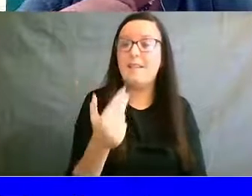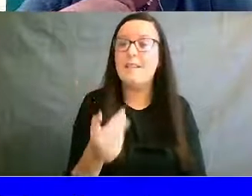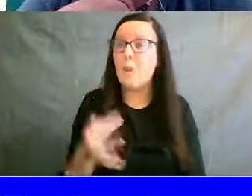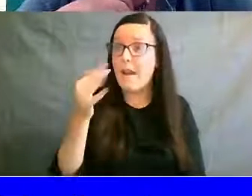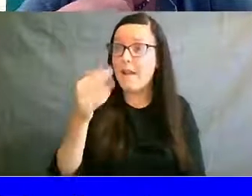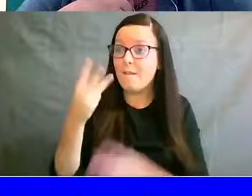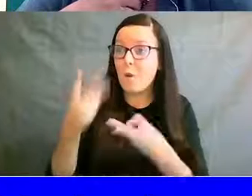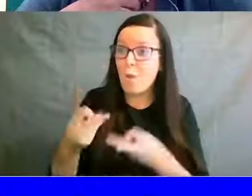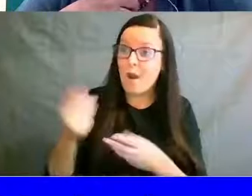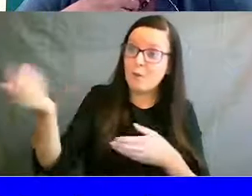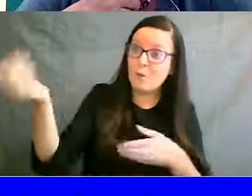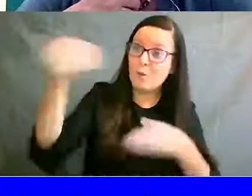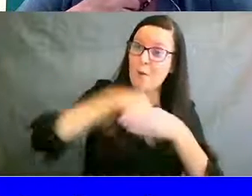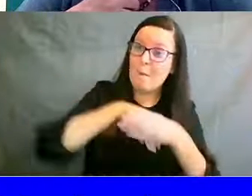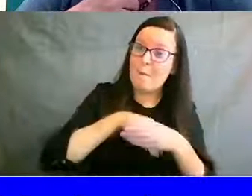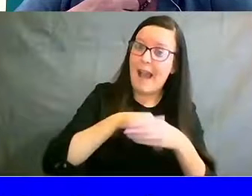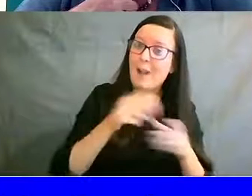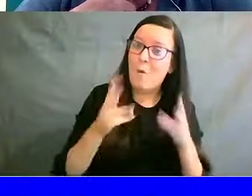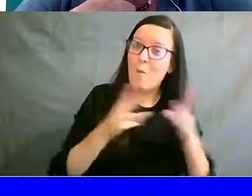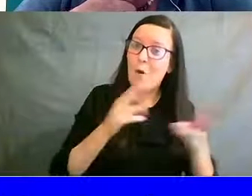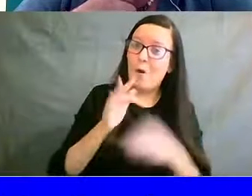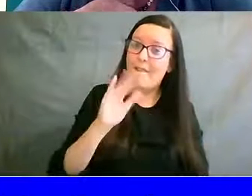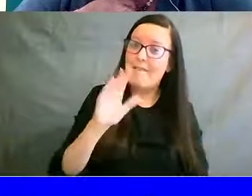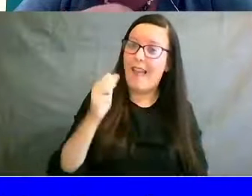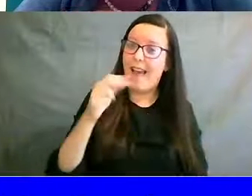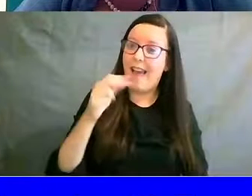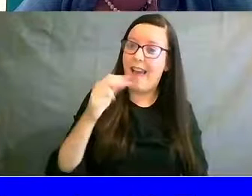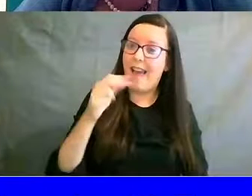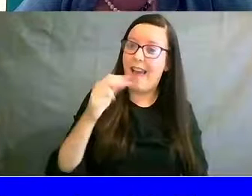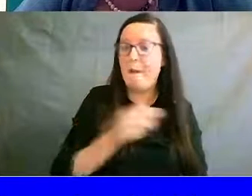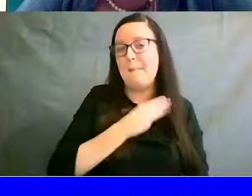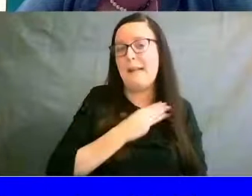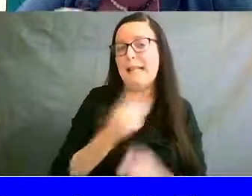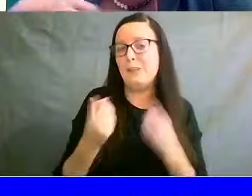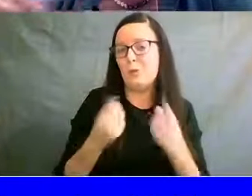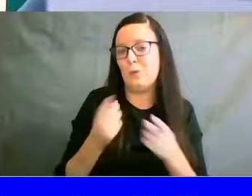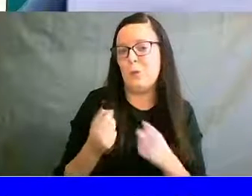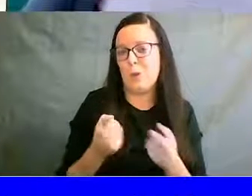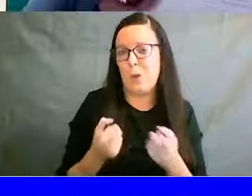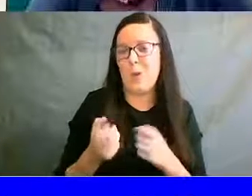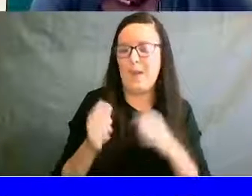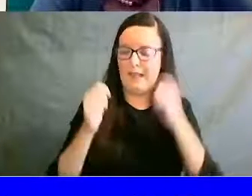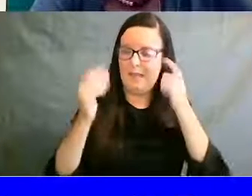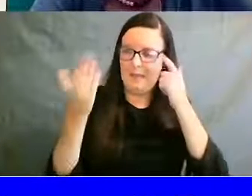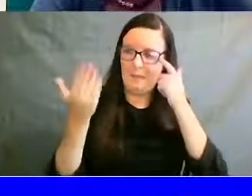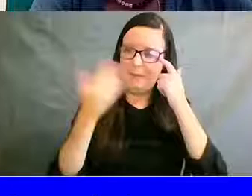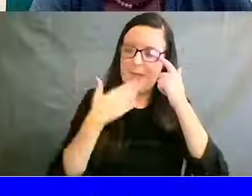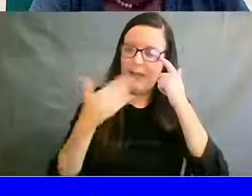again with FLAC, please do so. Okay, thank you very much. We'll leave it there. Thank you.